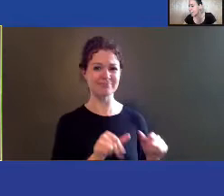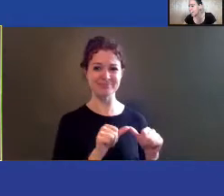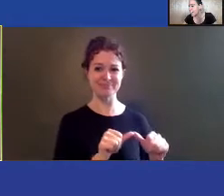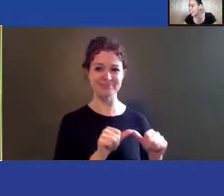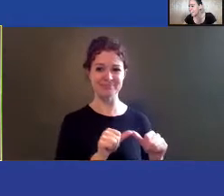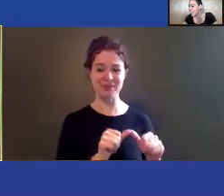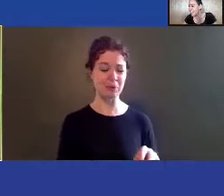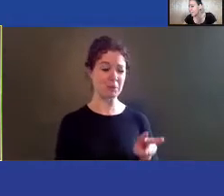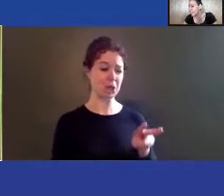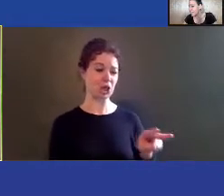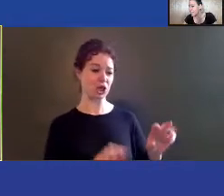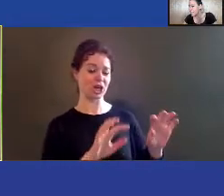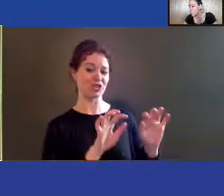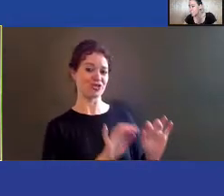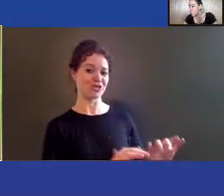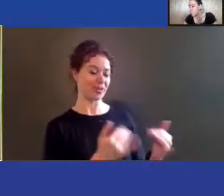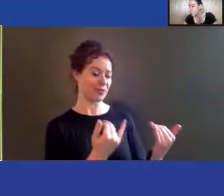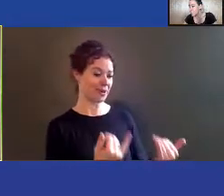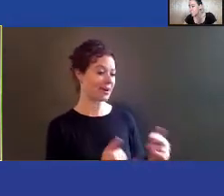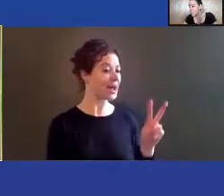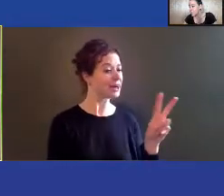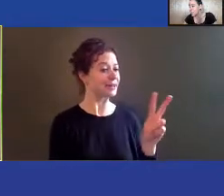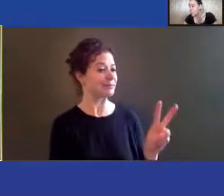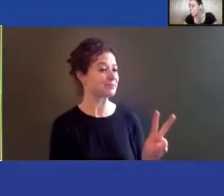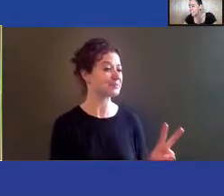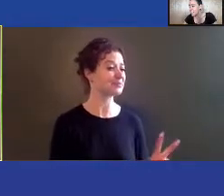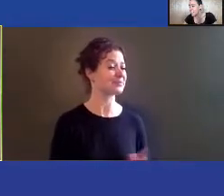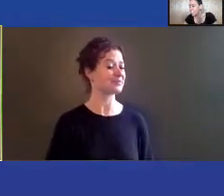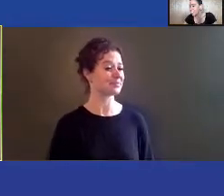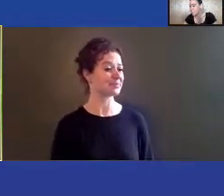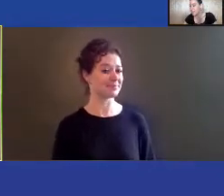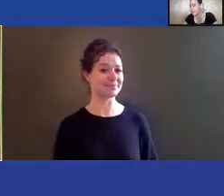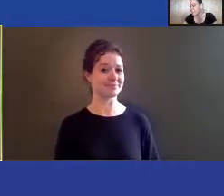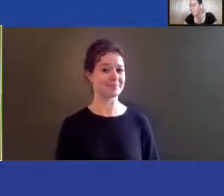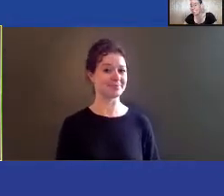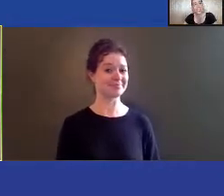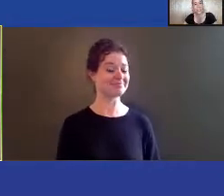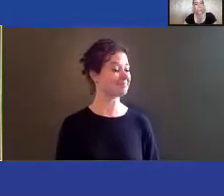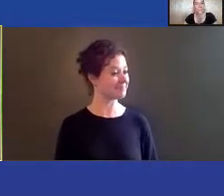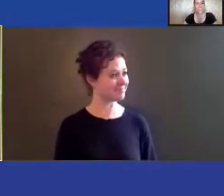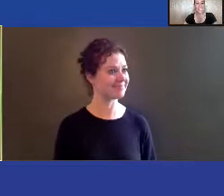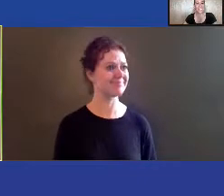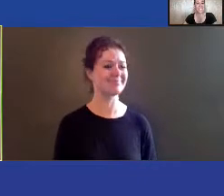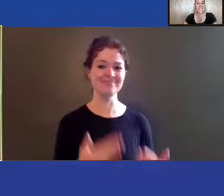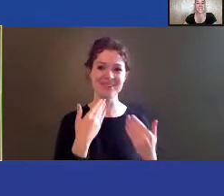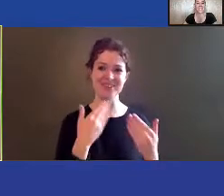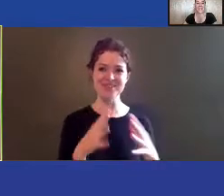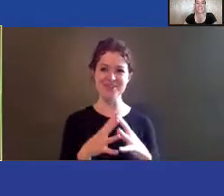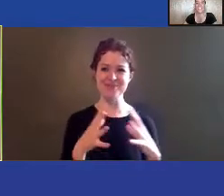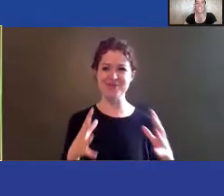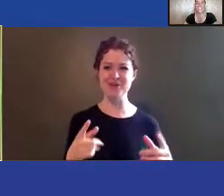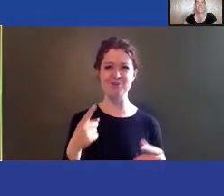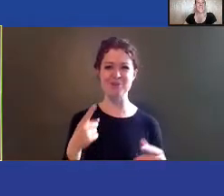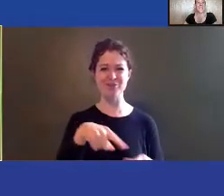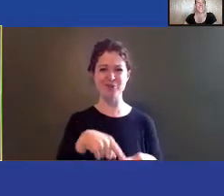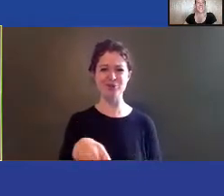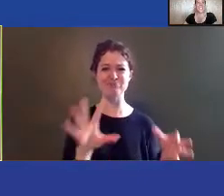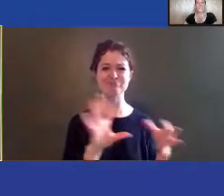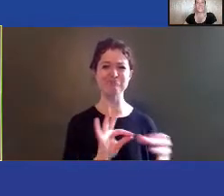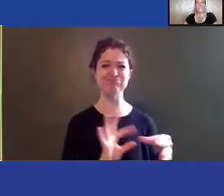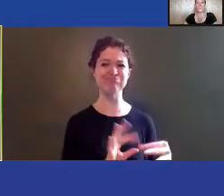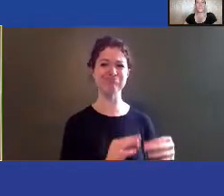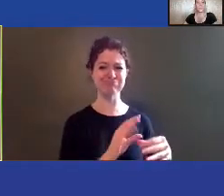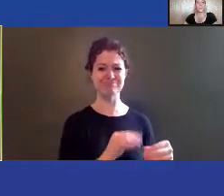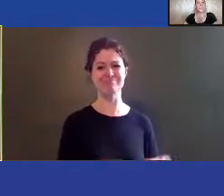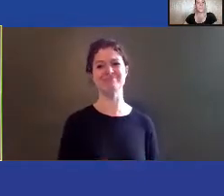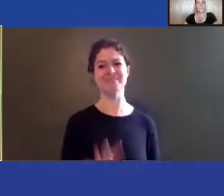this chat. See what's going on. All right, thank you so much for engaging today.